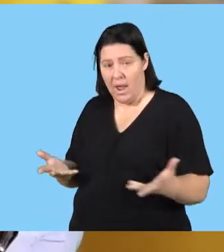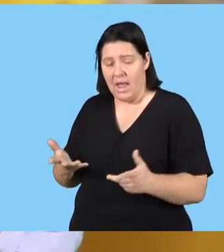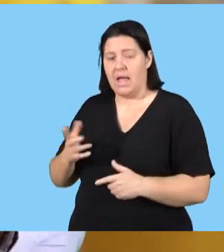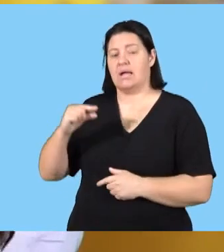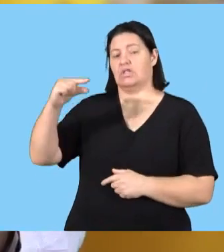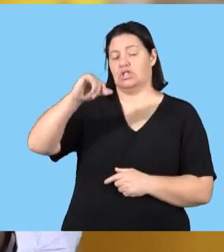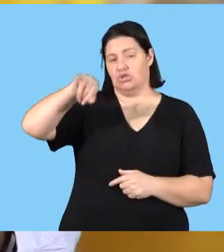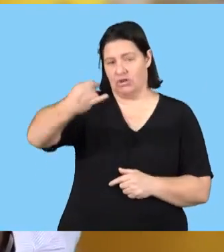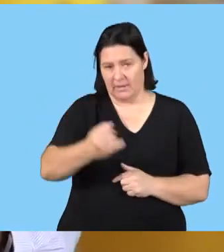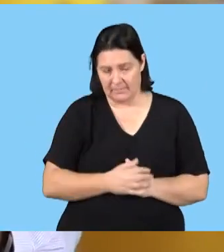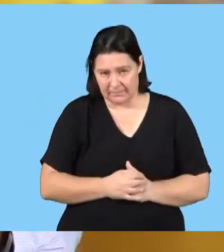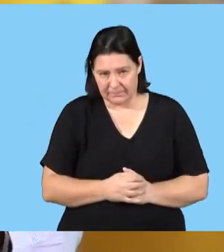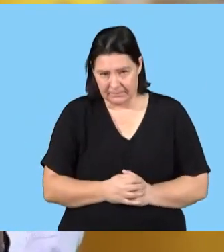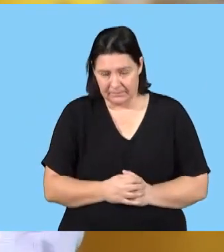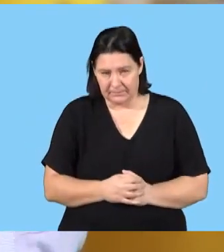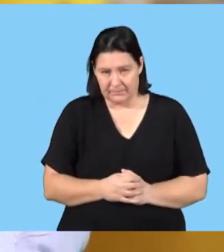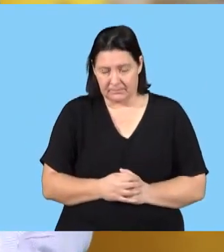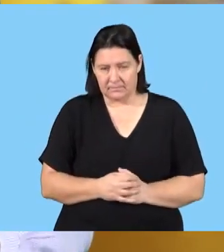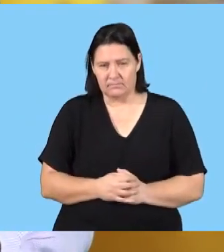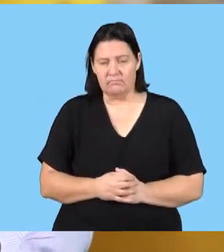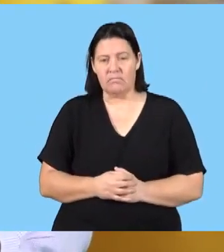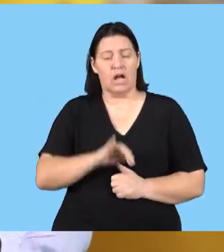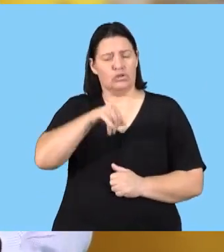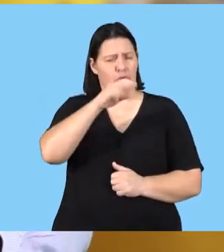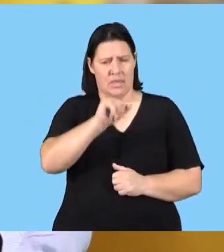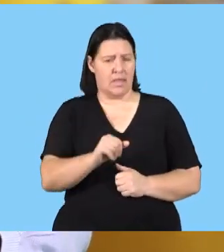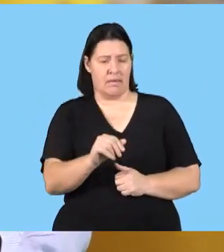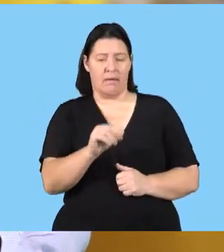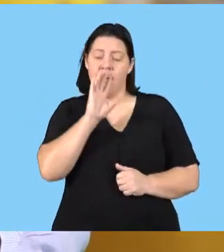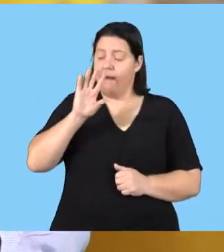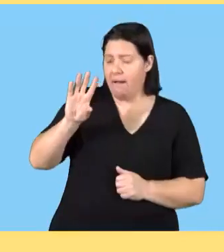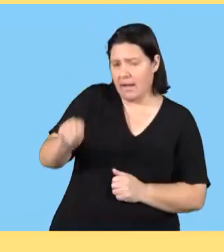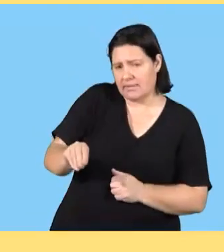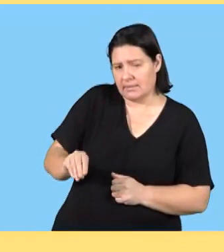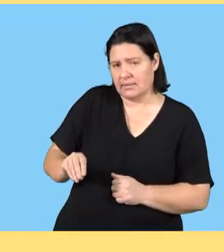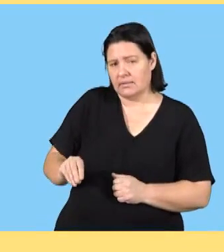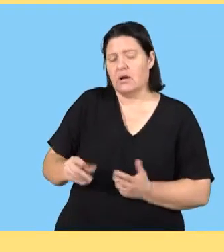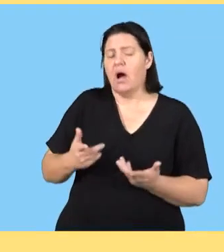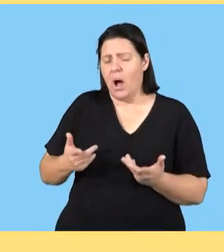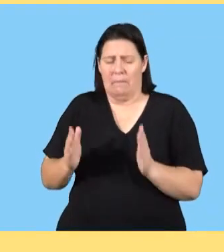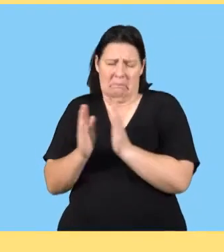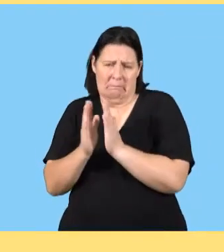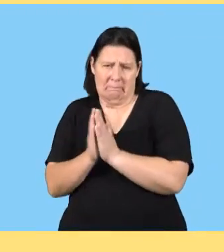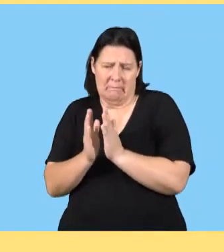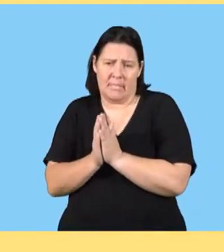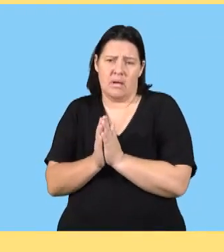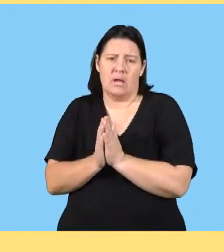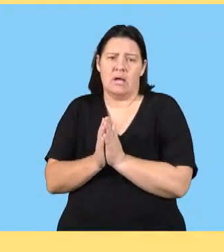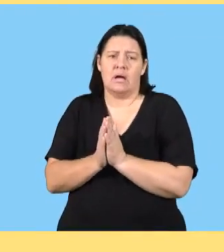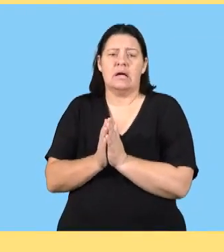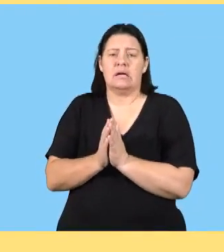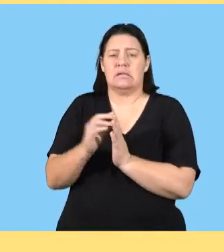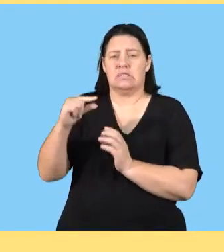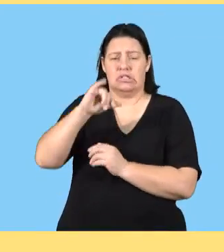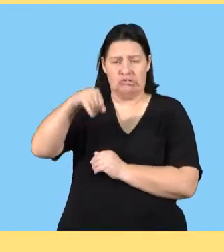transactions must be recorded then in your GJ. Jimmy then asks you to prepare the GJ for the